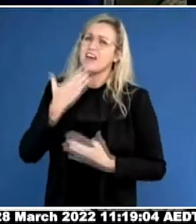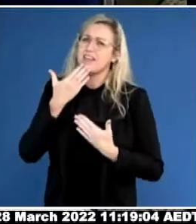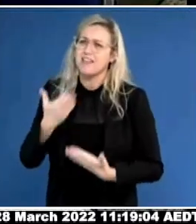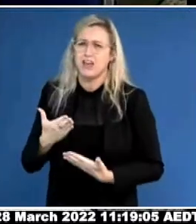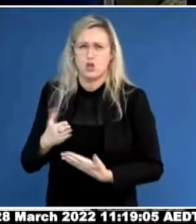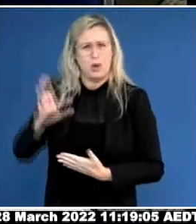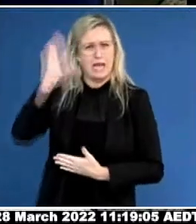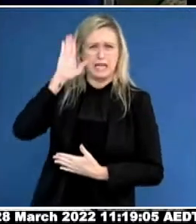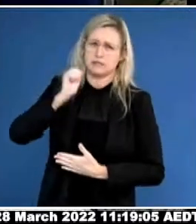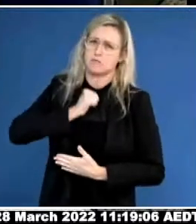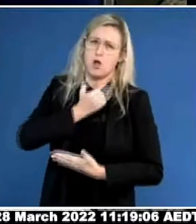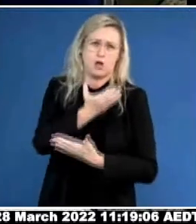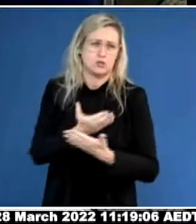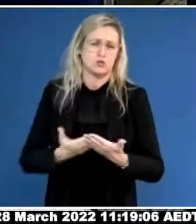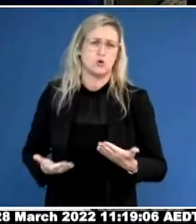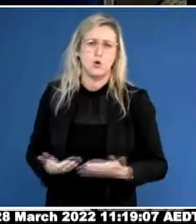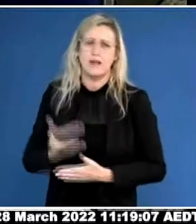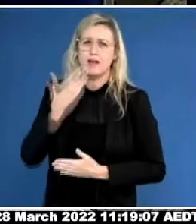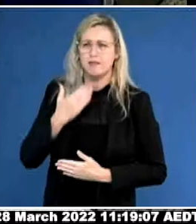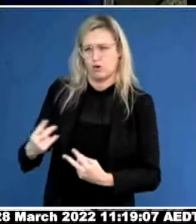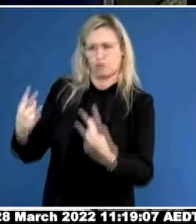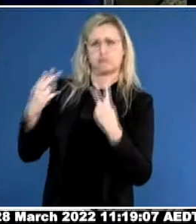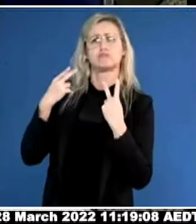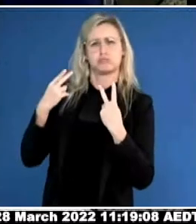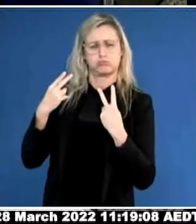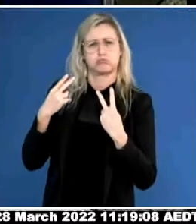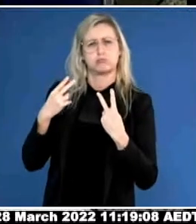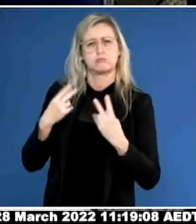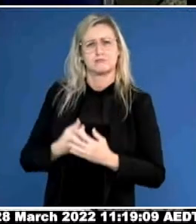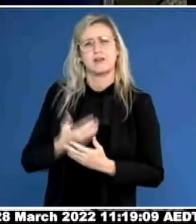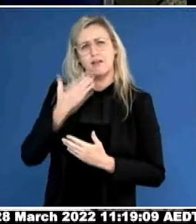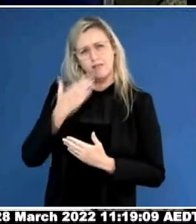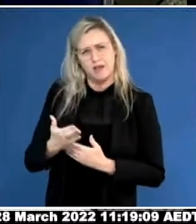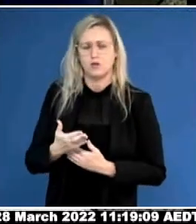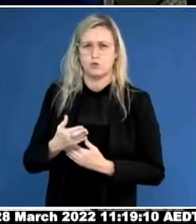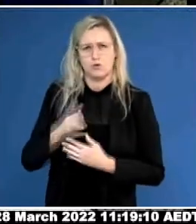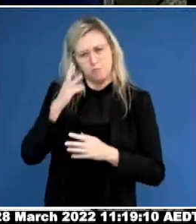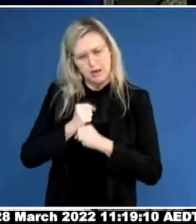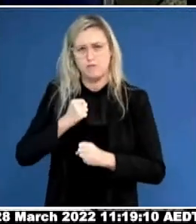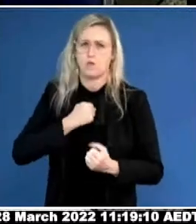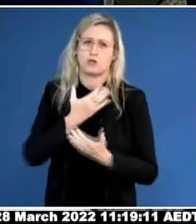and taking notice of my story. Thank you.